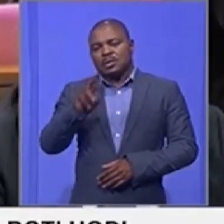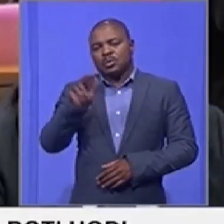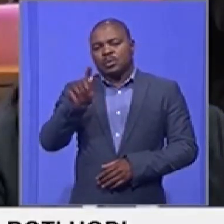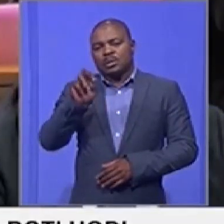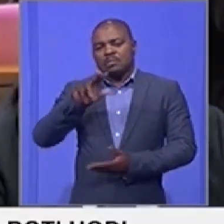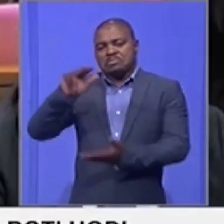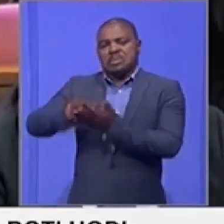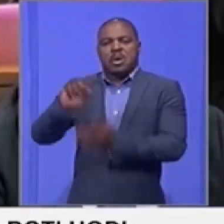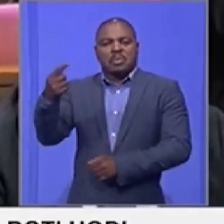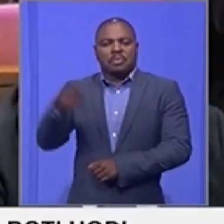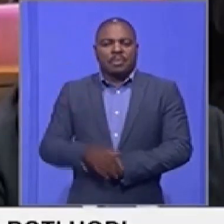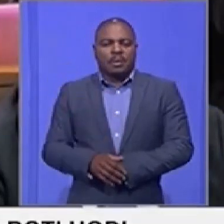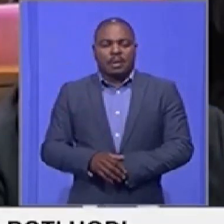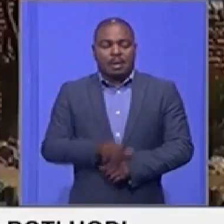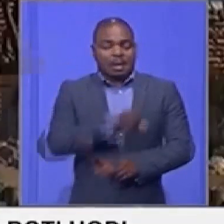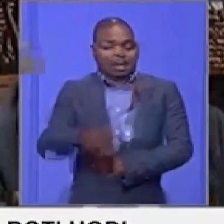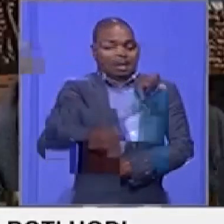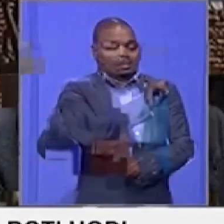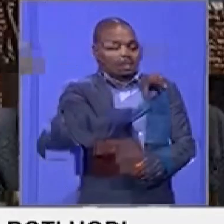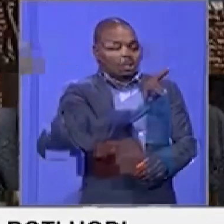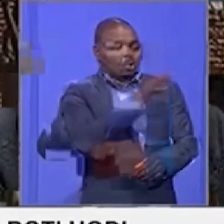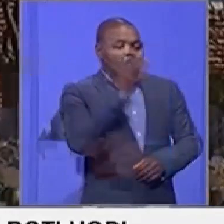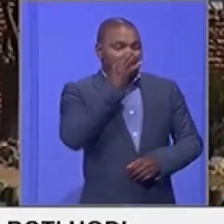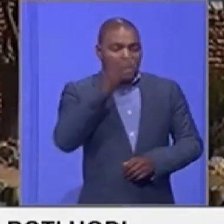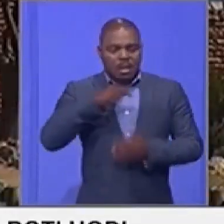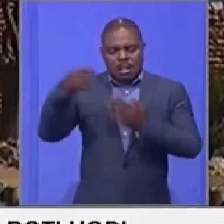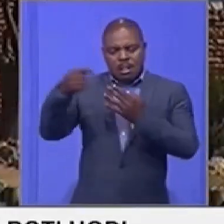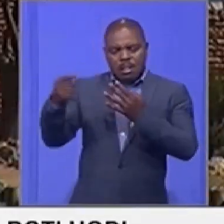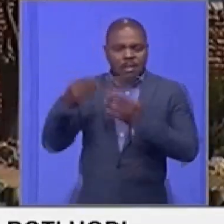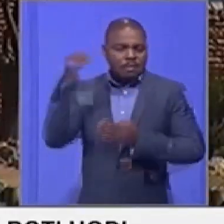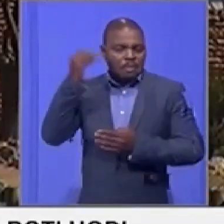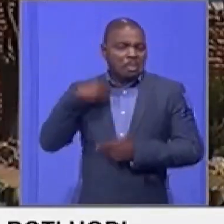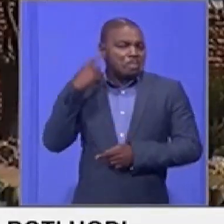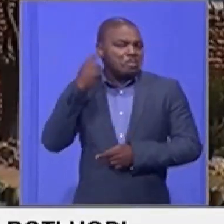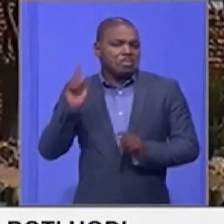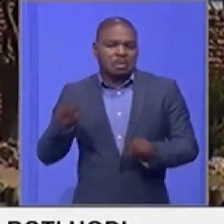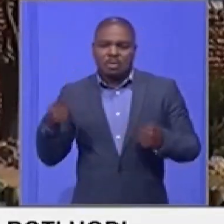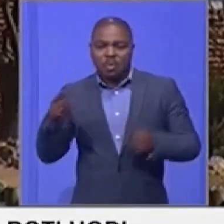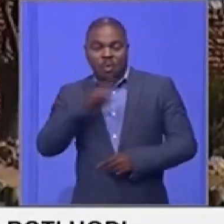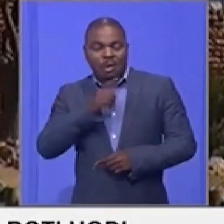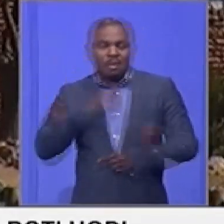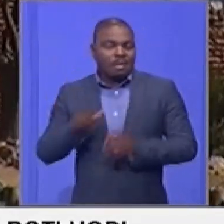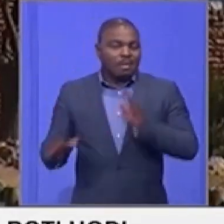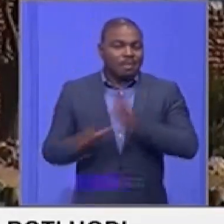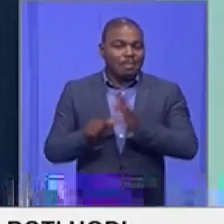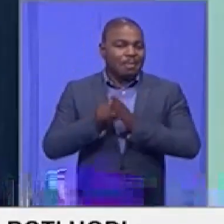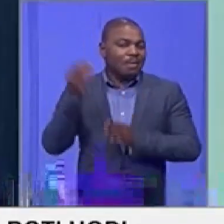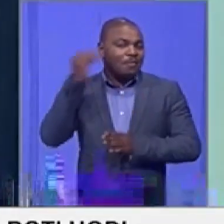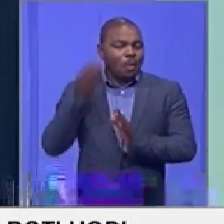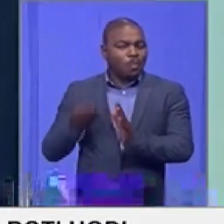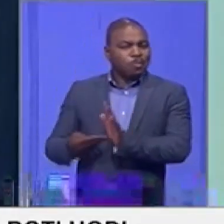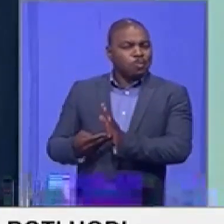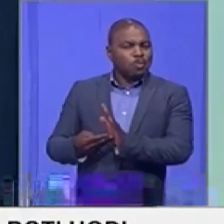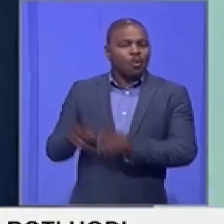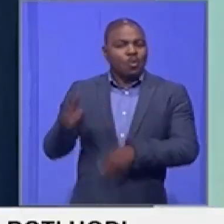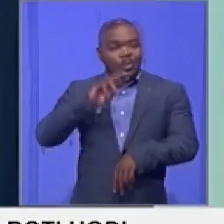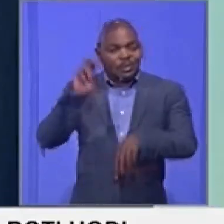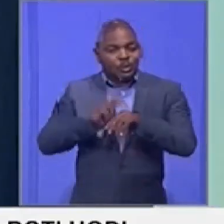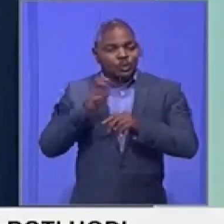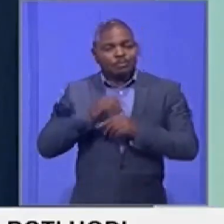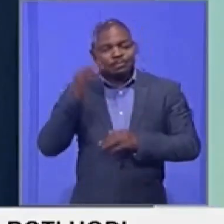re diteng tsa yona ga di ka ke tsa ikgatolosiwa ka ntlha ya fa di na le tshedimosetso e botlhokwa mme go tshwanetse ga akangwa ka dikgato